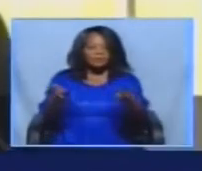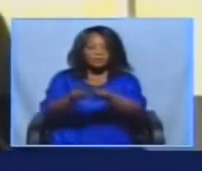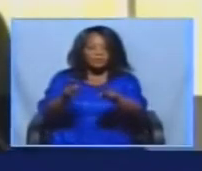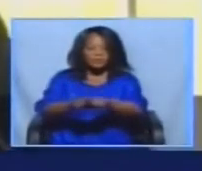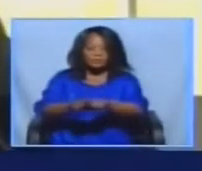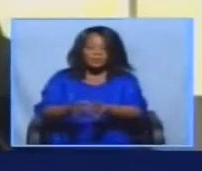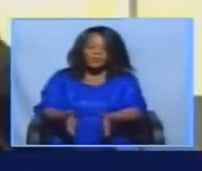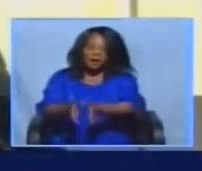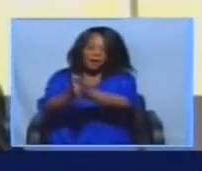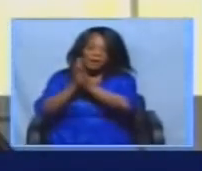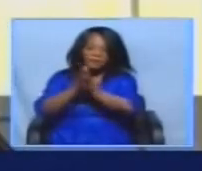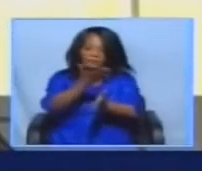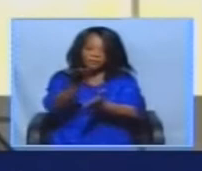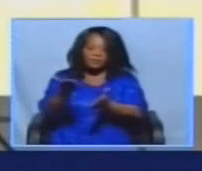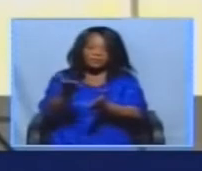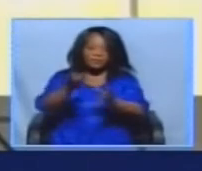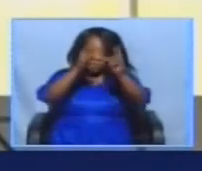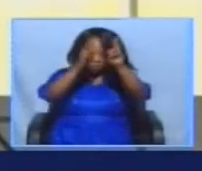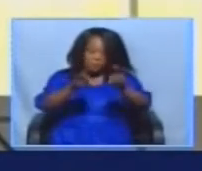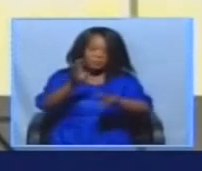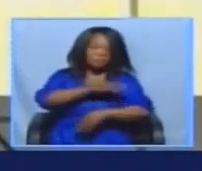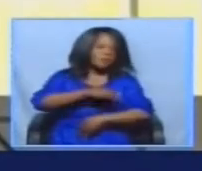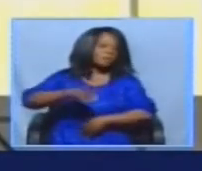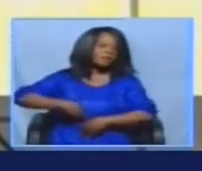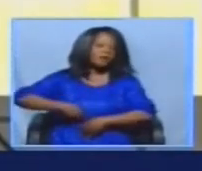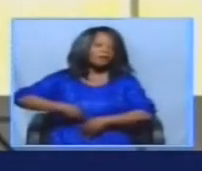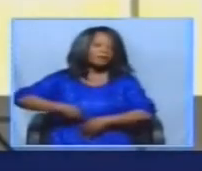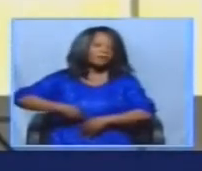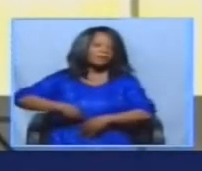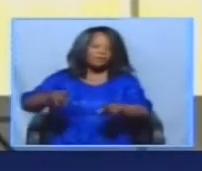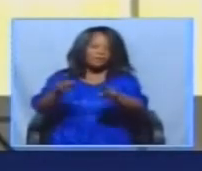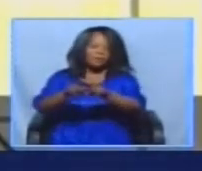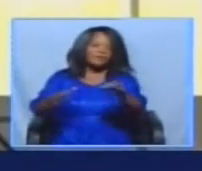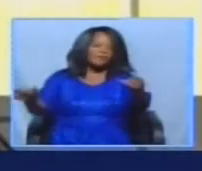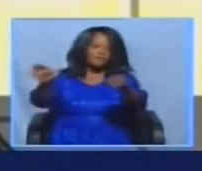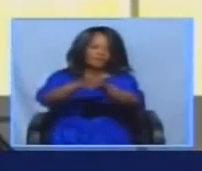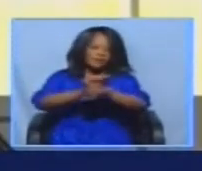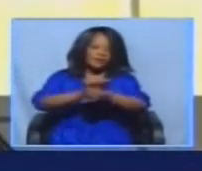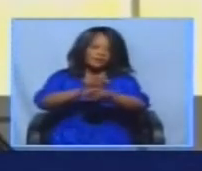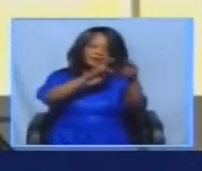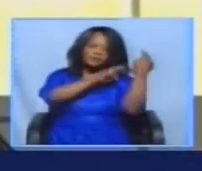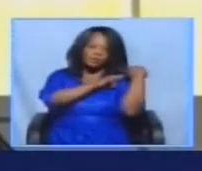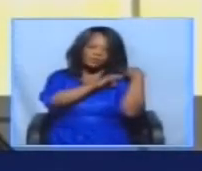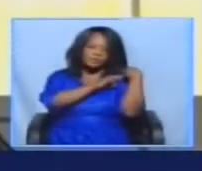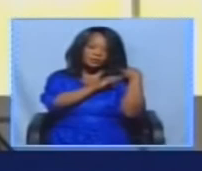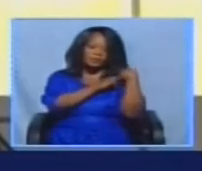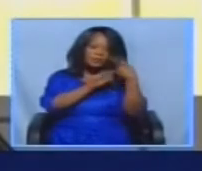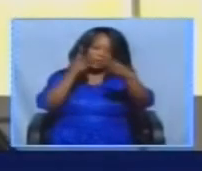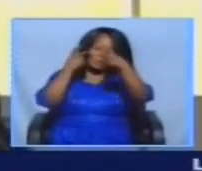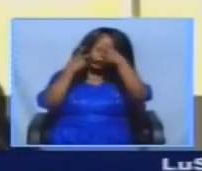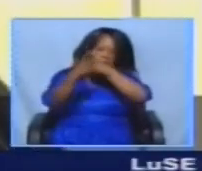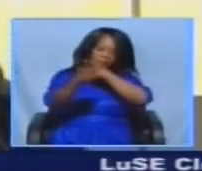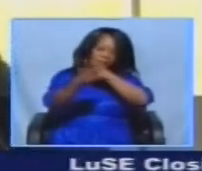you, honorable members of the bench, to remain fully accountable, transparent,